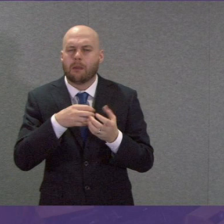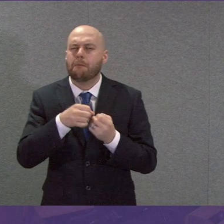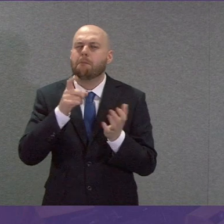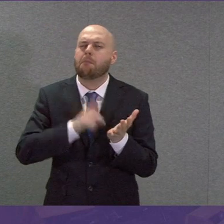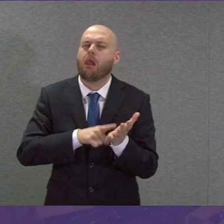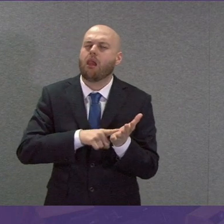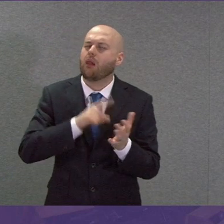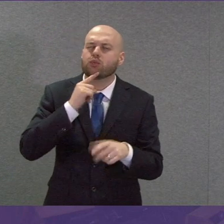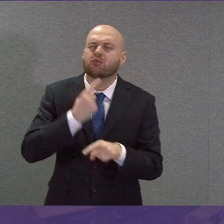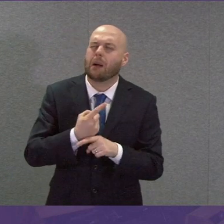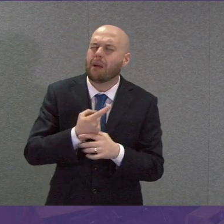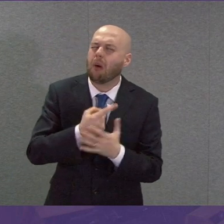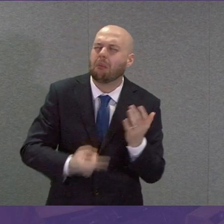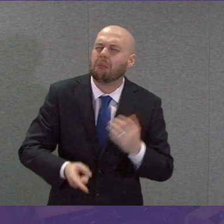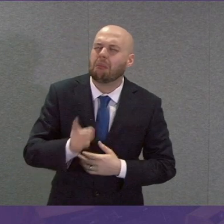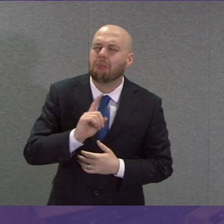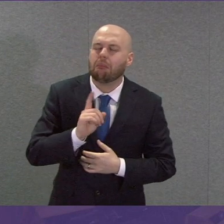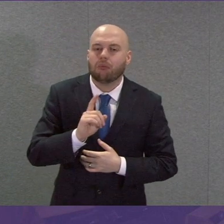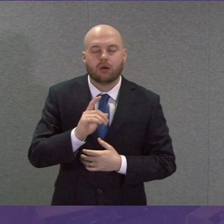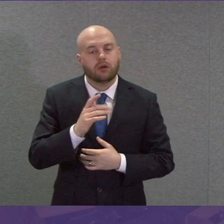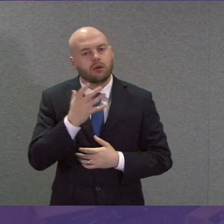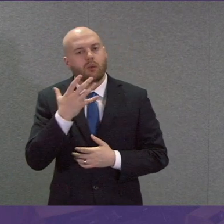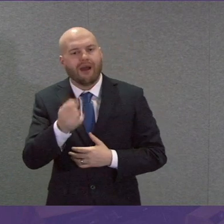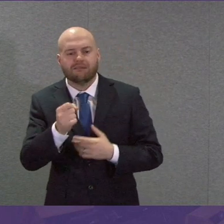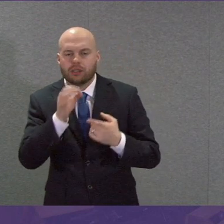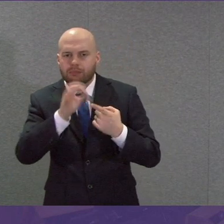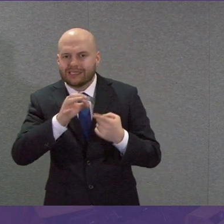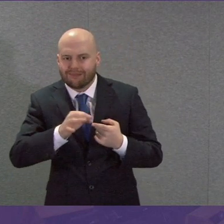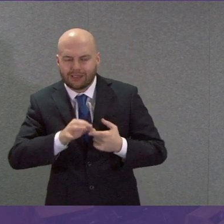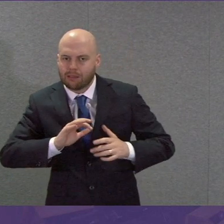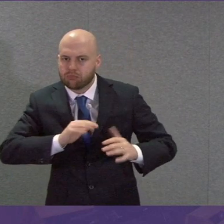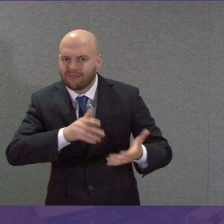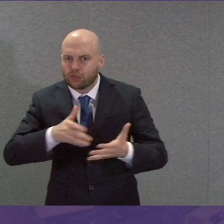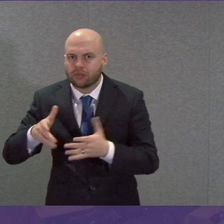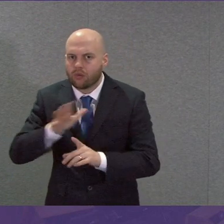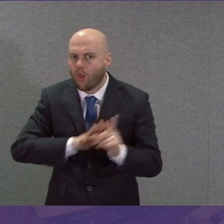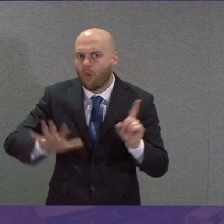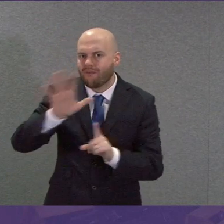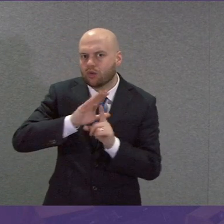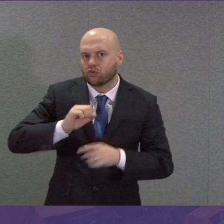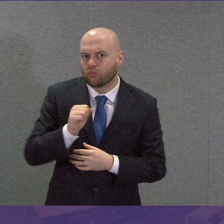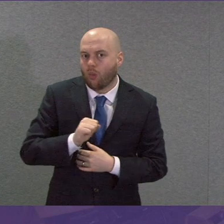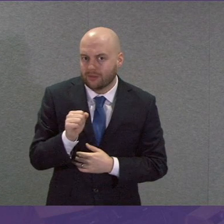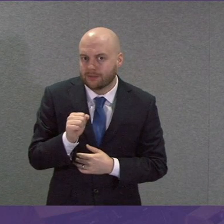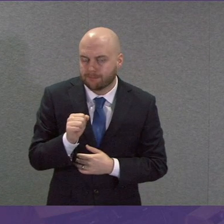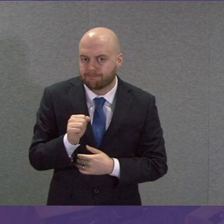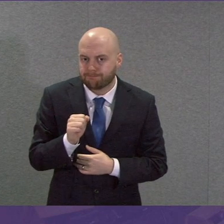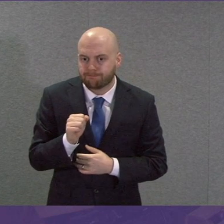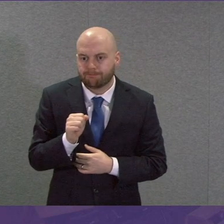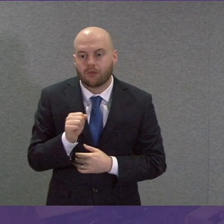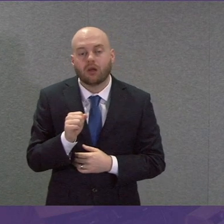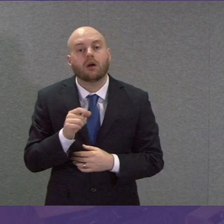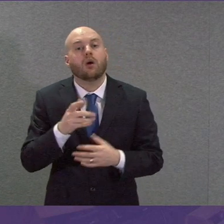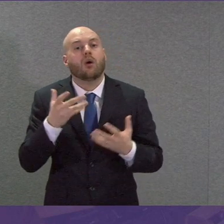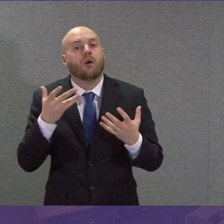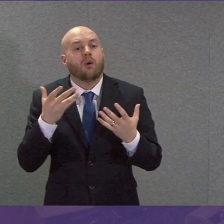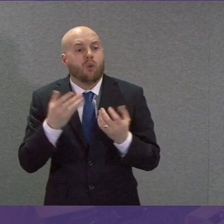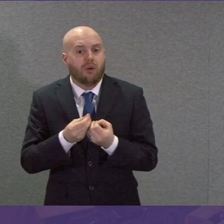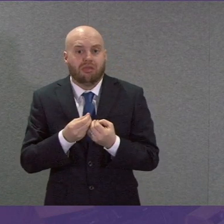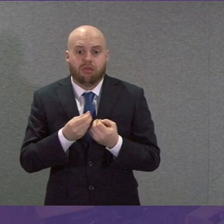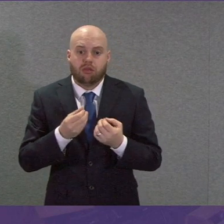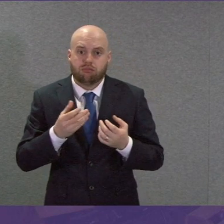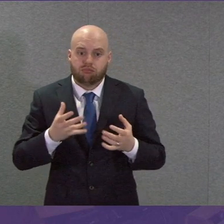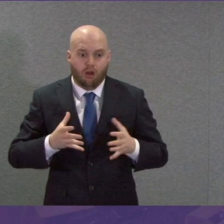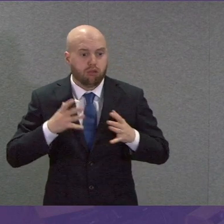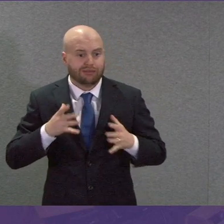sectors and include bespoke provisions for Scotland to reflect our different legal systems in devolved areas. Combined with measures already being taken by the Scottish